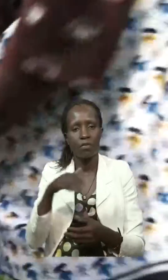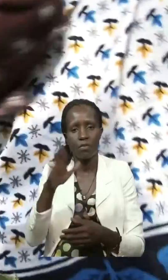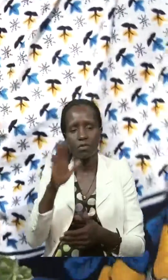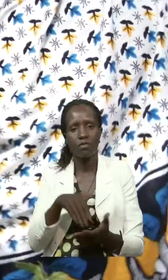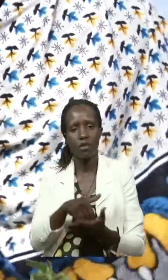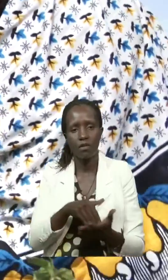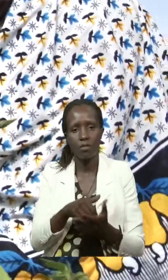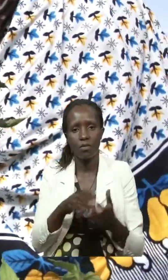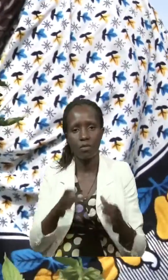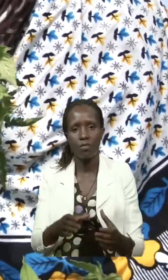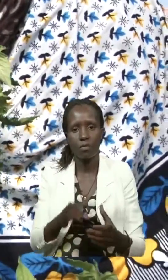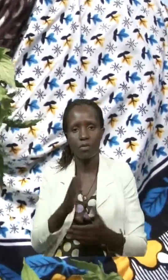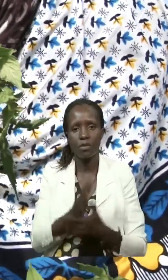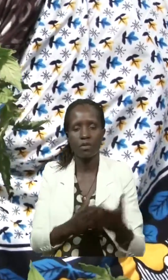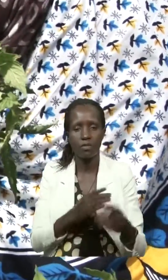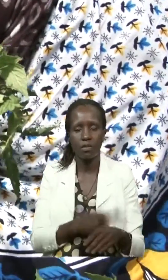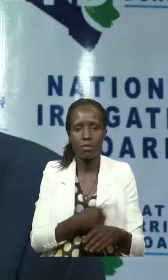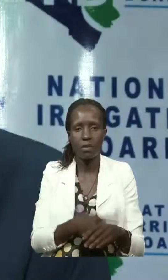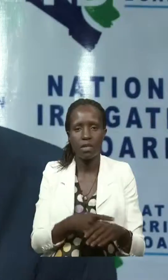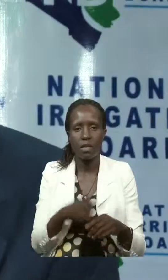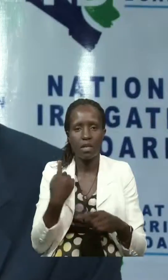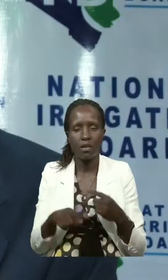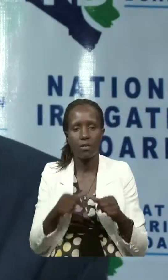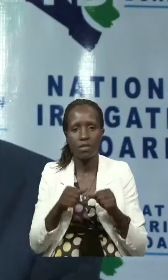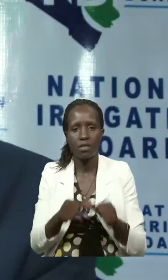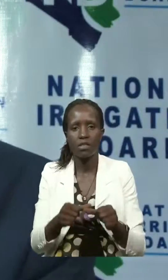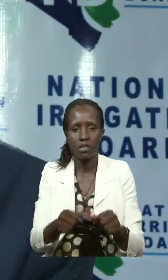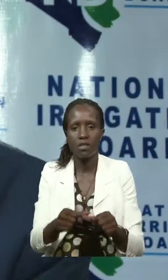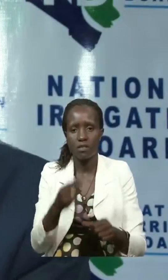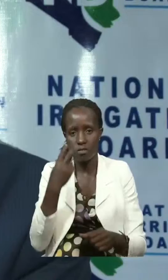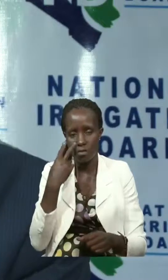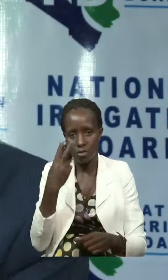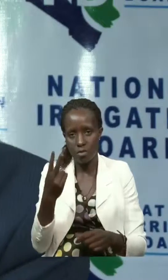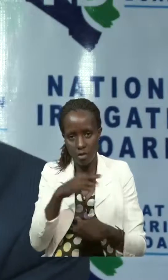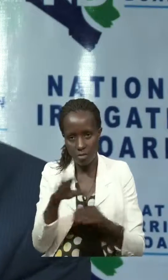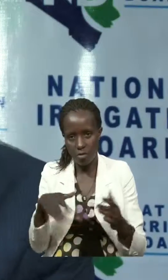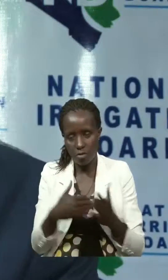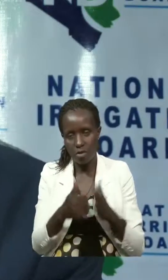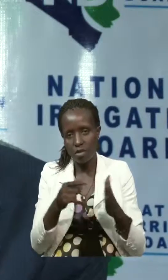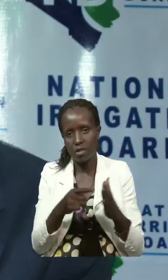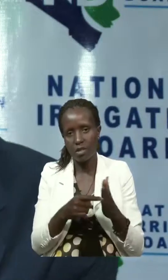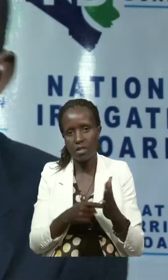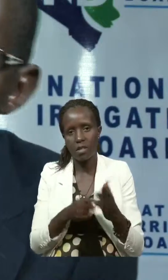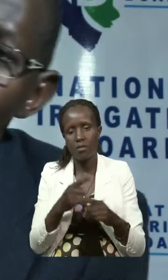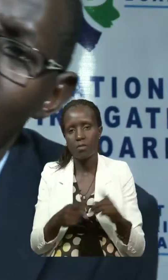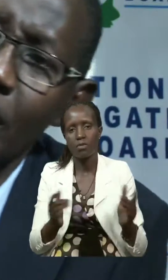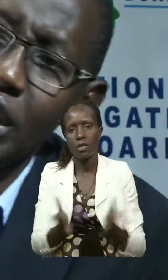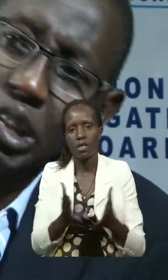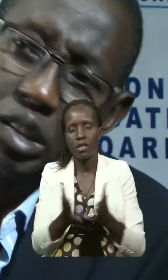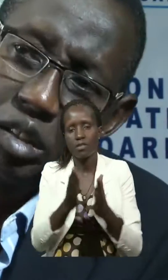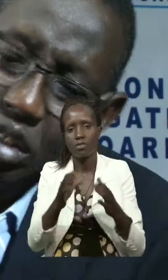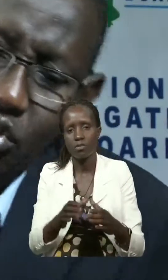The most vulnerable may also not sustain it. So we look at those details. But the key thing is we encourage them to